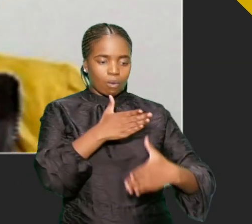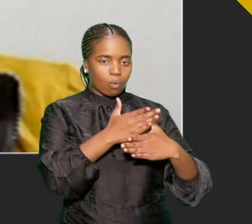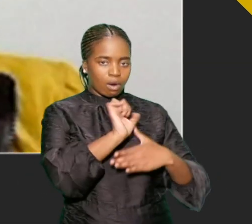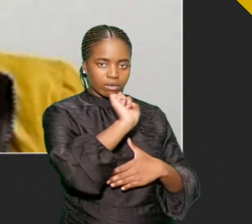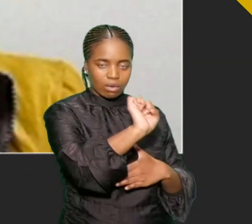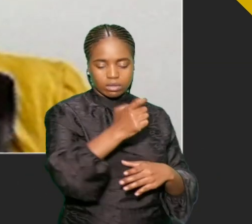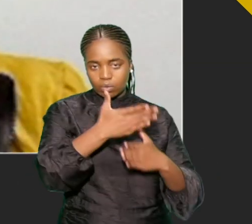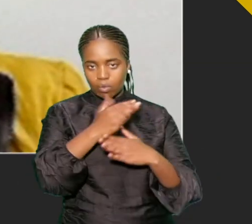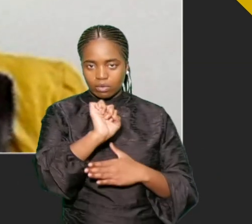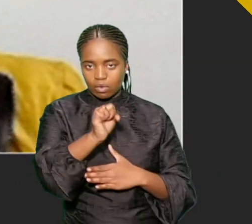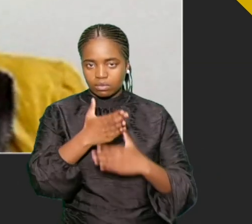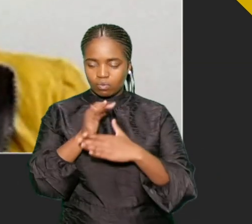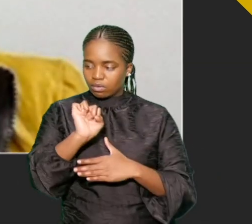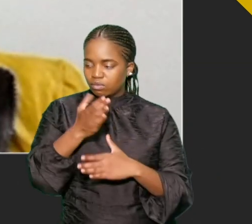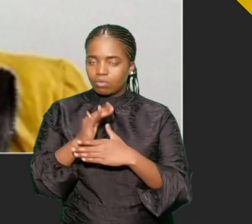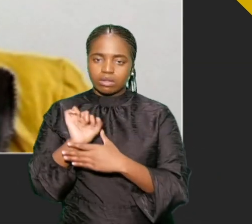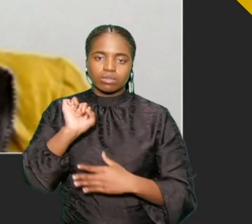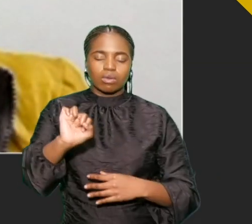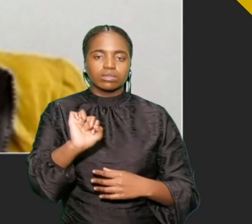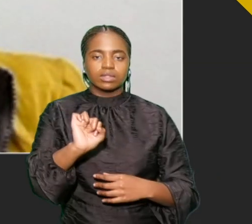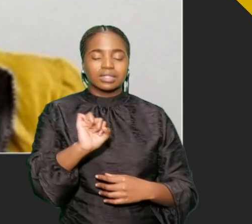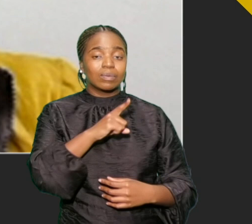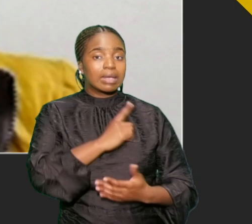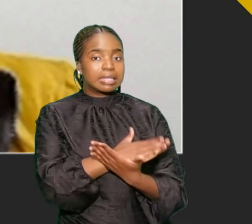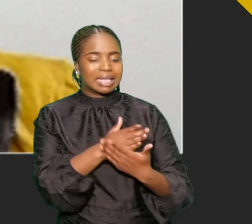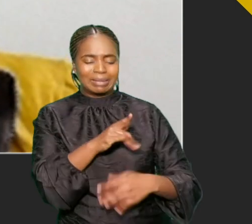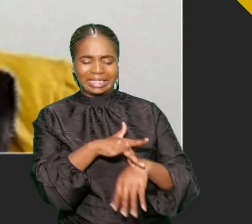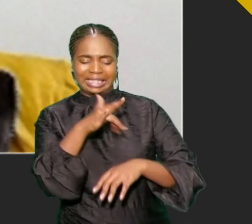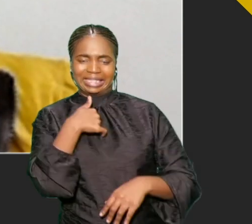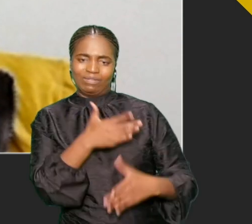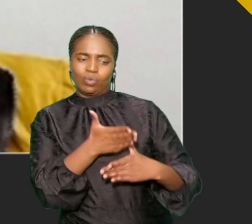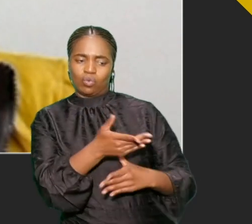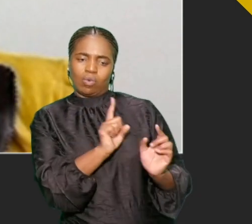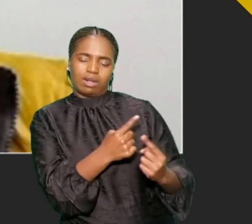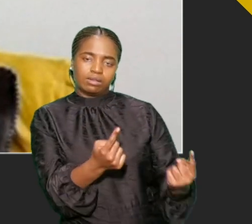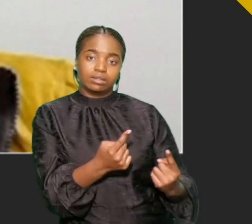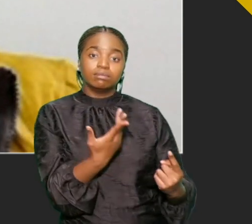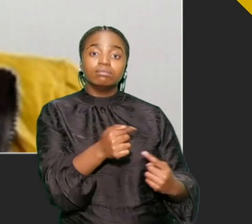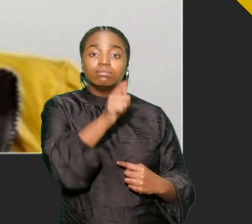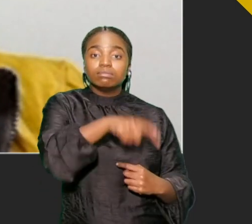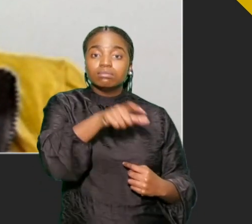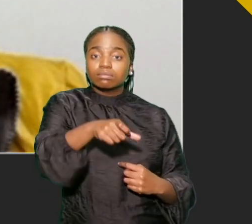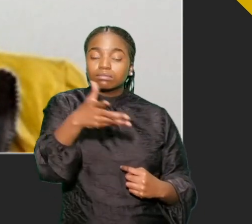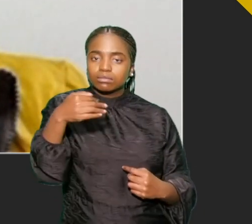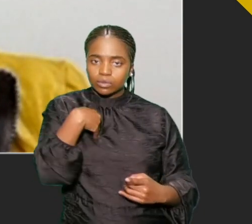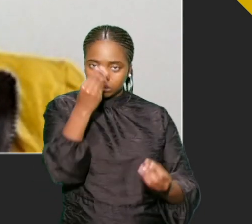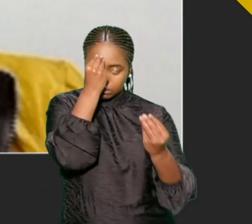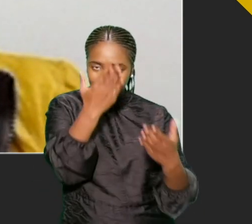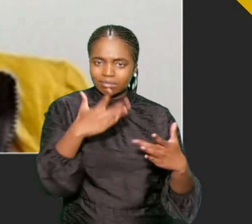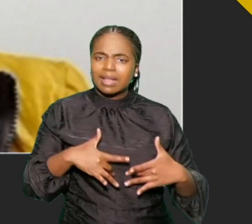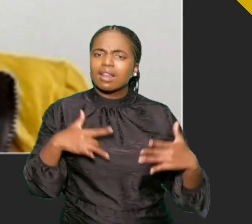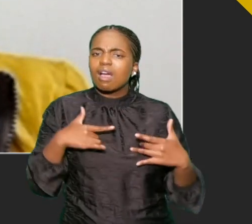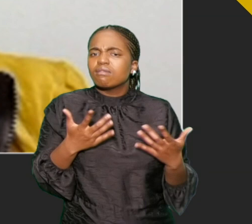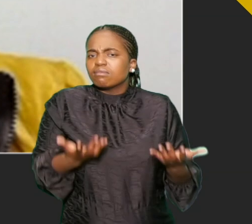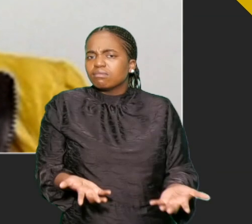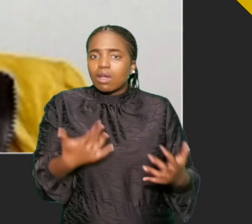little temperament, it's a song. And now, what you can do, if you give them the right understanding, that